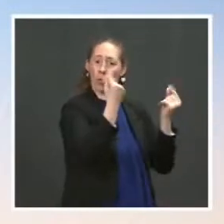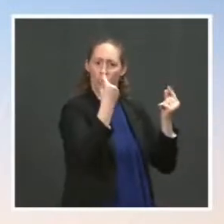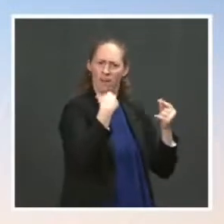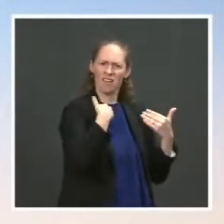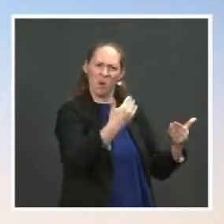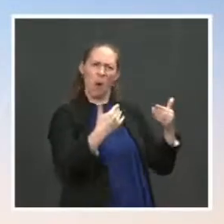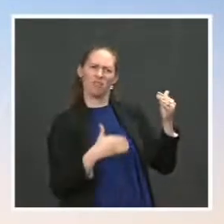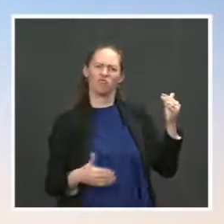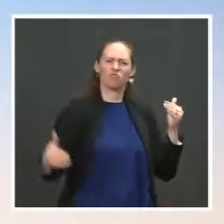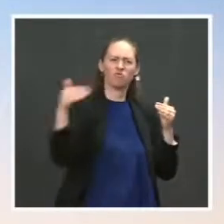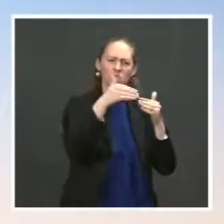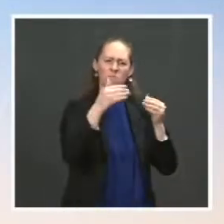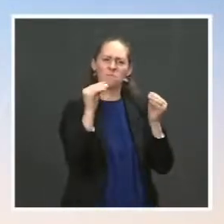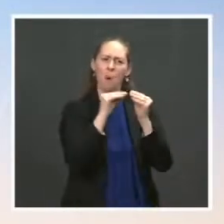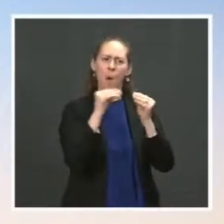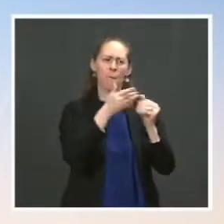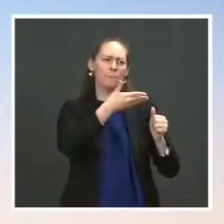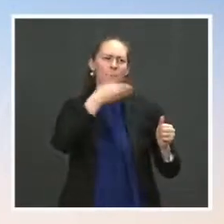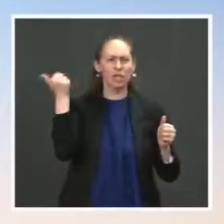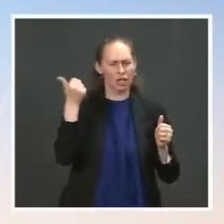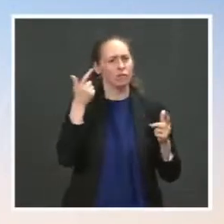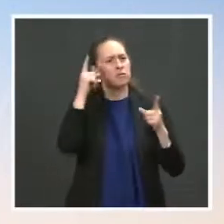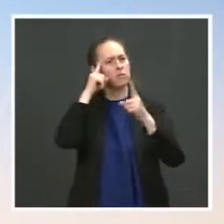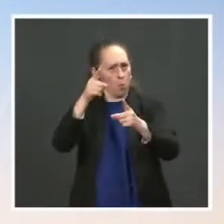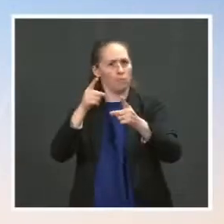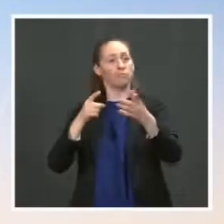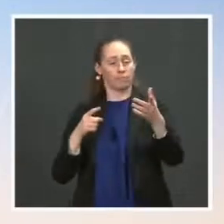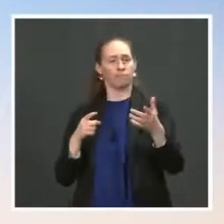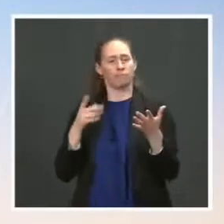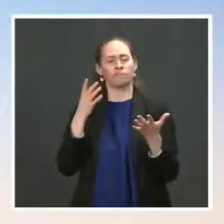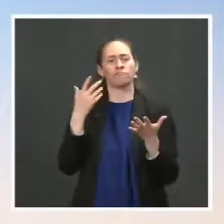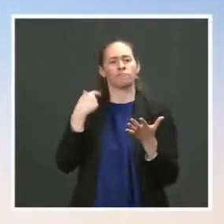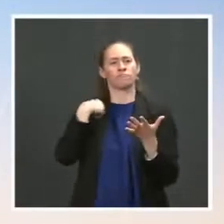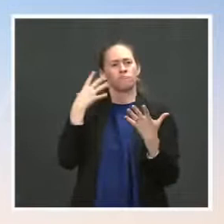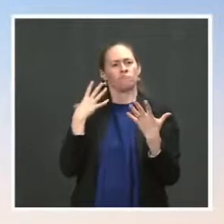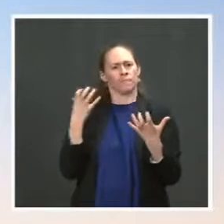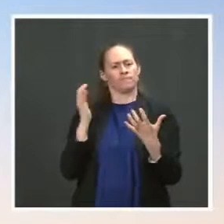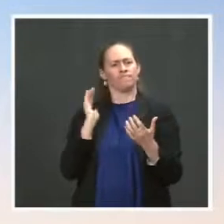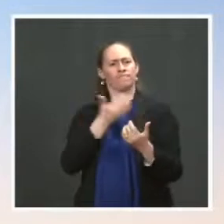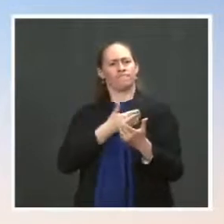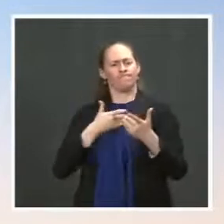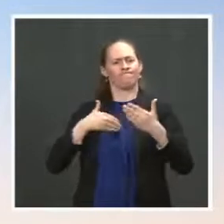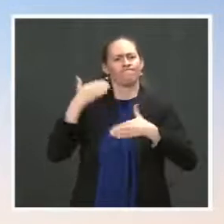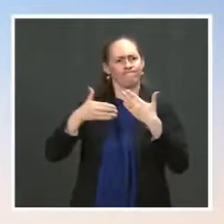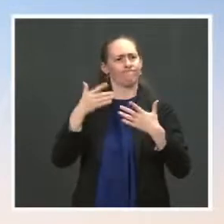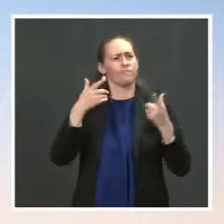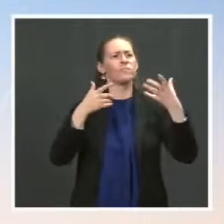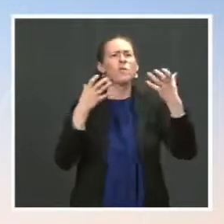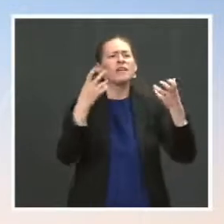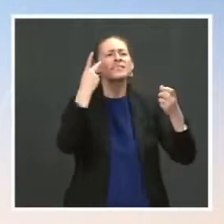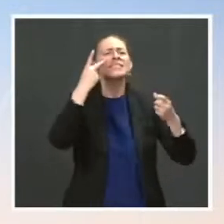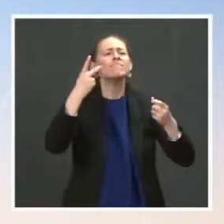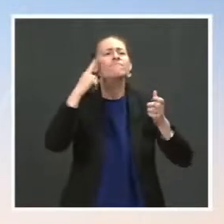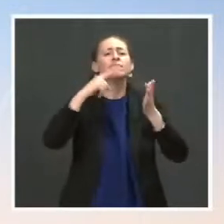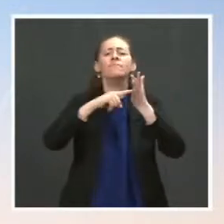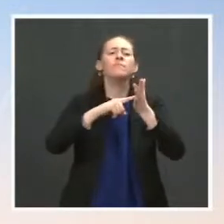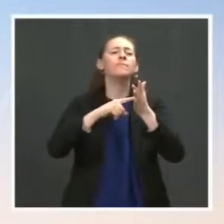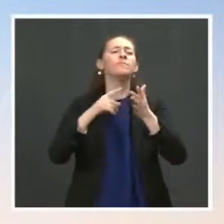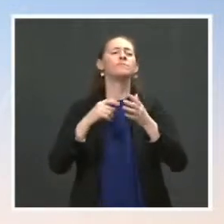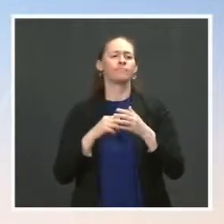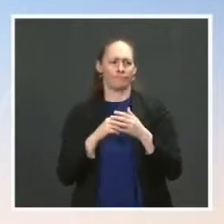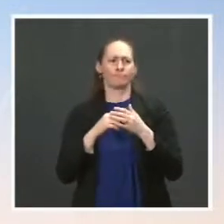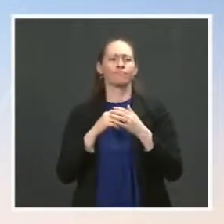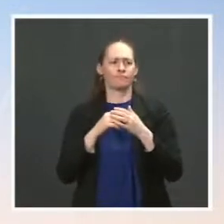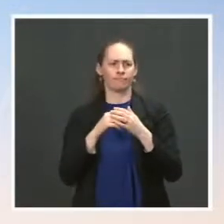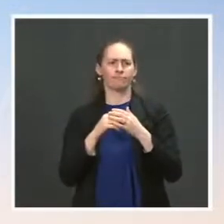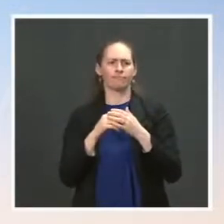life is what it is, partly because America is in first place in so many of these aspects of our national life.